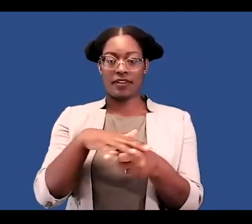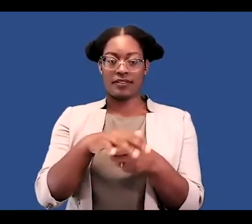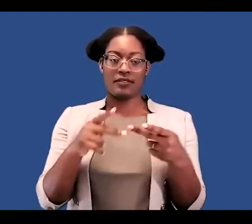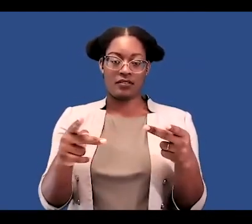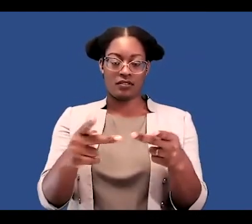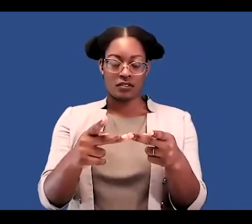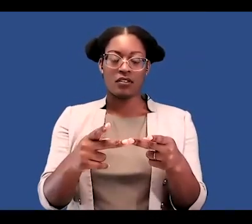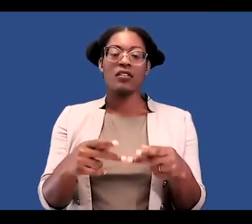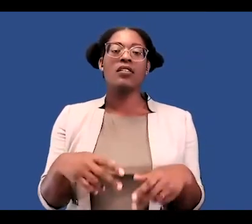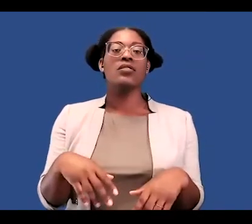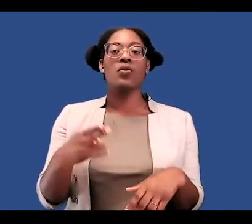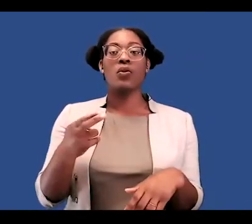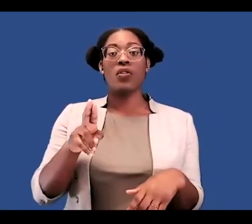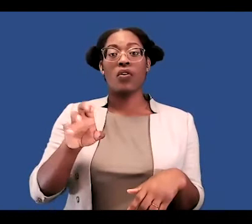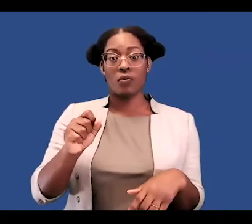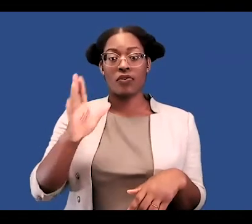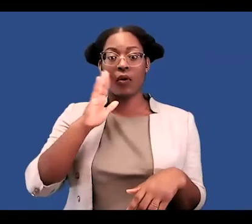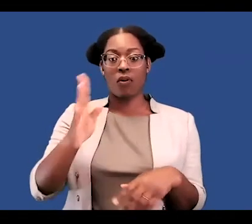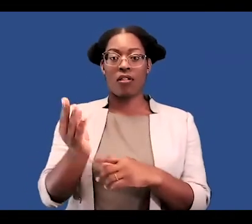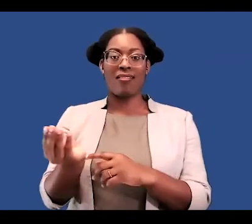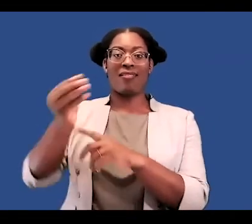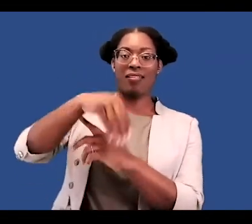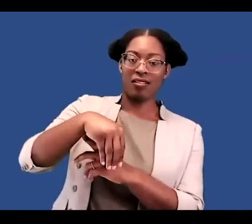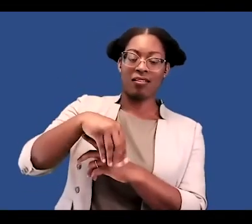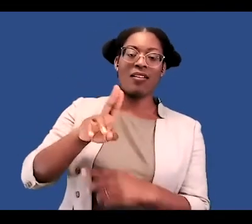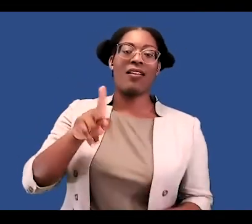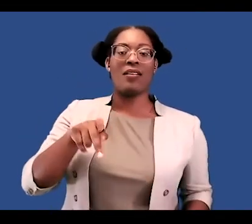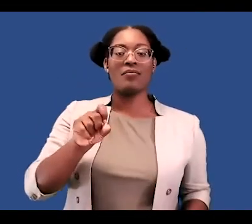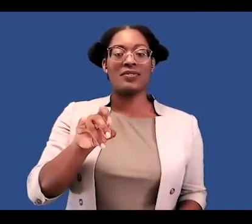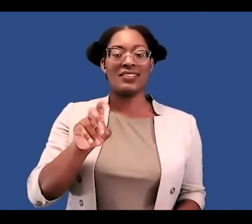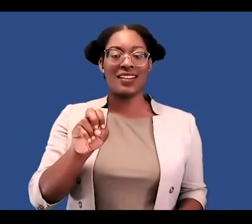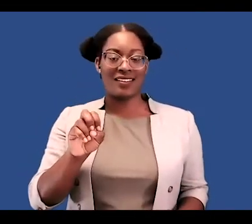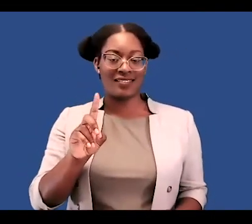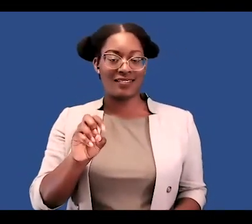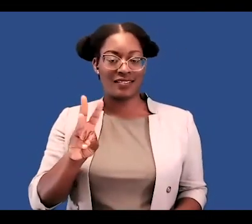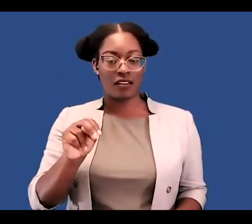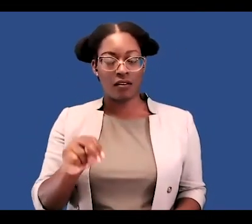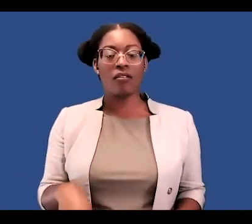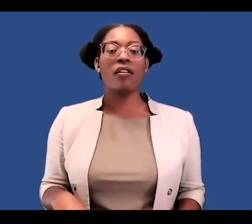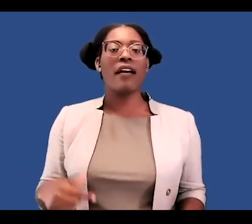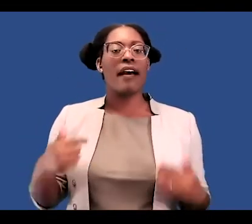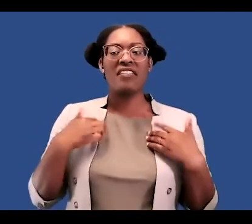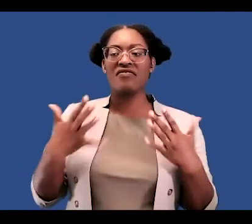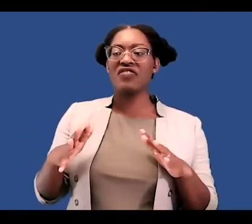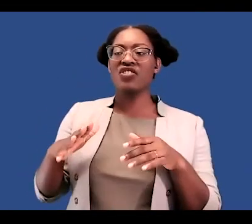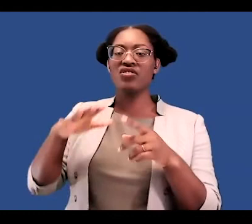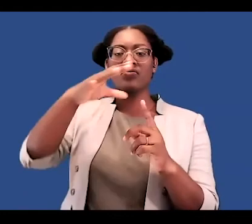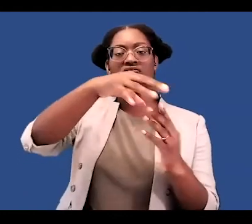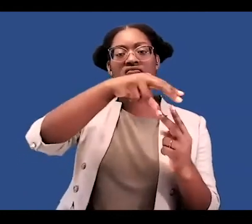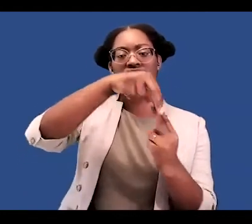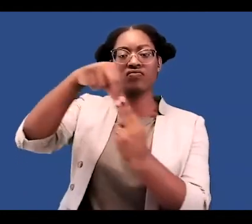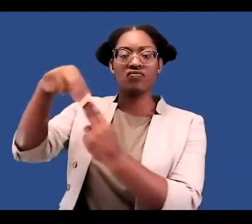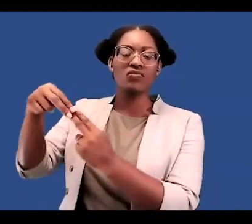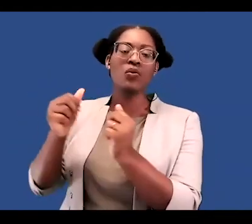they basically put their herbs upside down, tie it off. Either I've hung them with like a rubber band or twine,